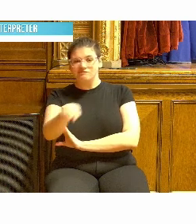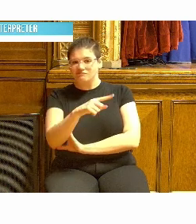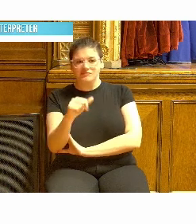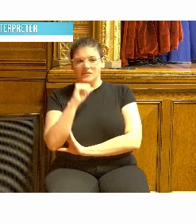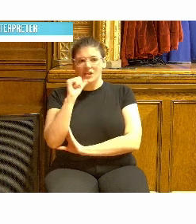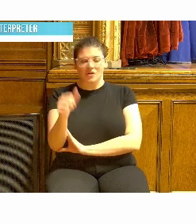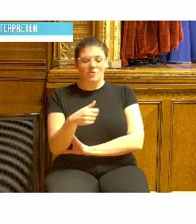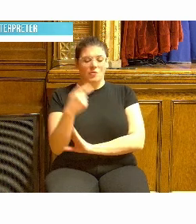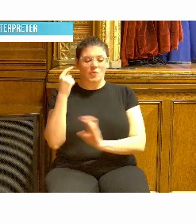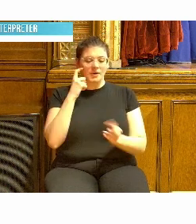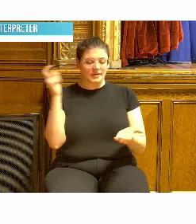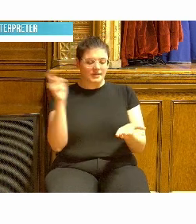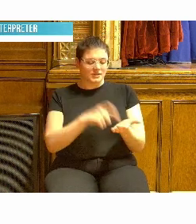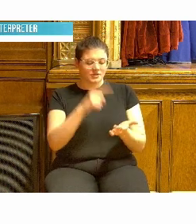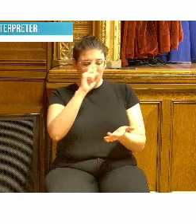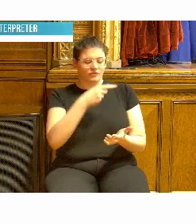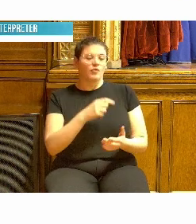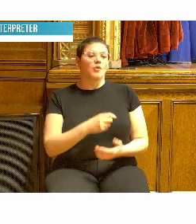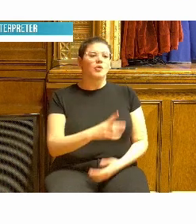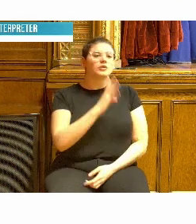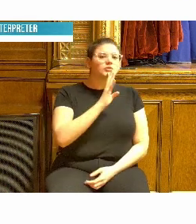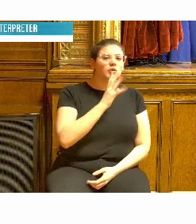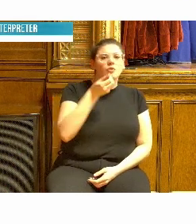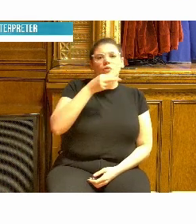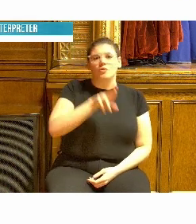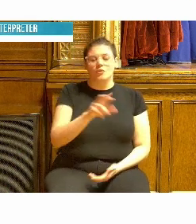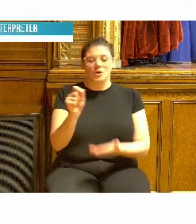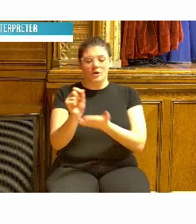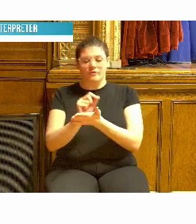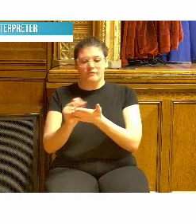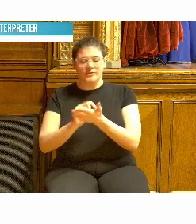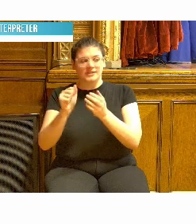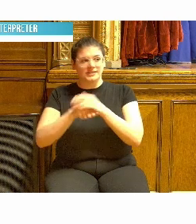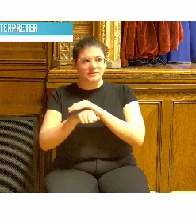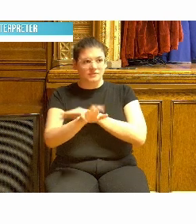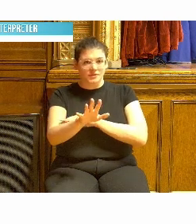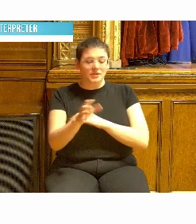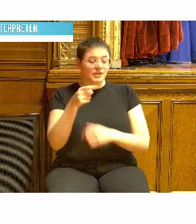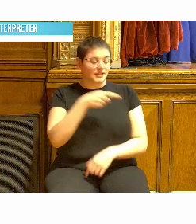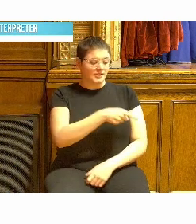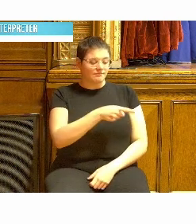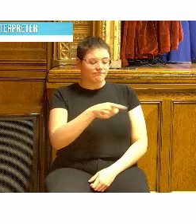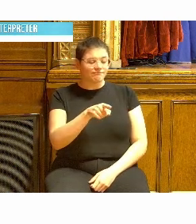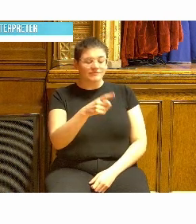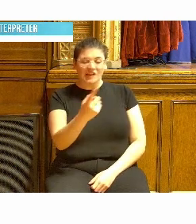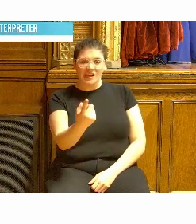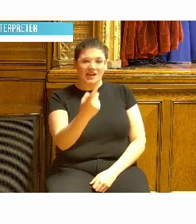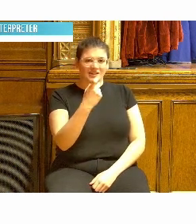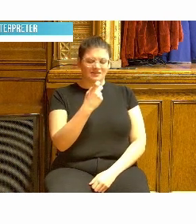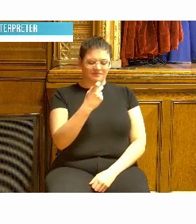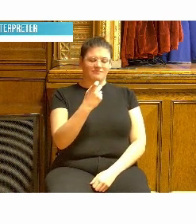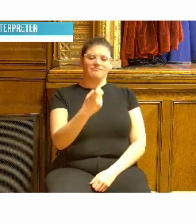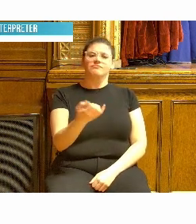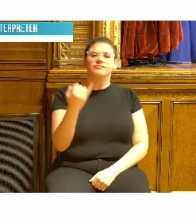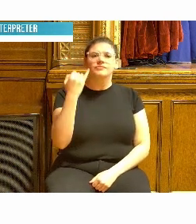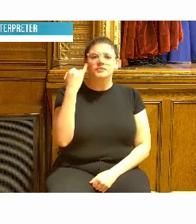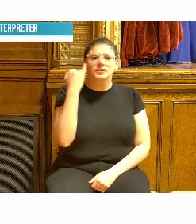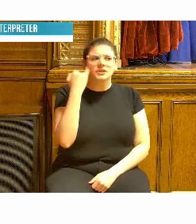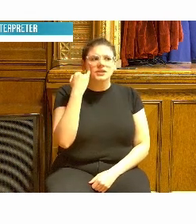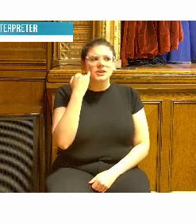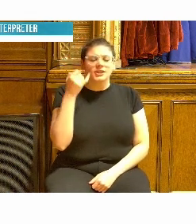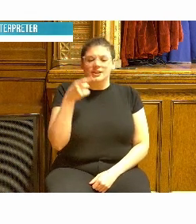written submissions by this commission. He asked this commission if you would stand with the people, the community of the